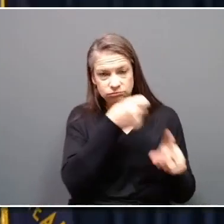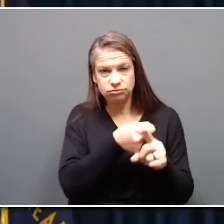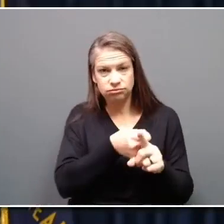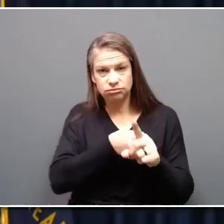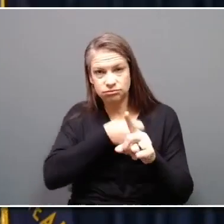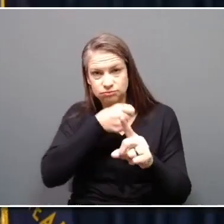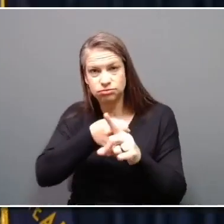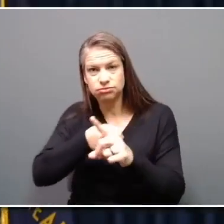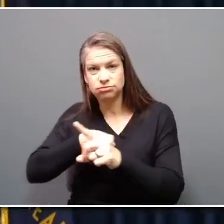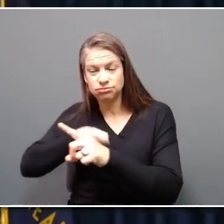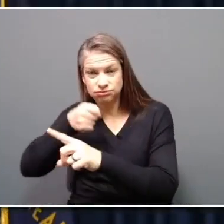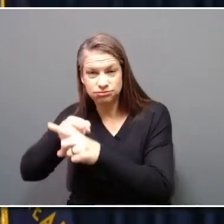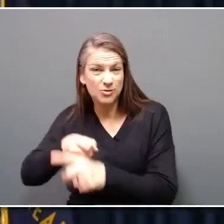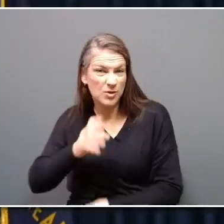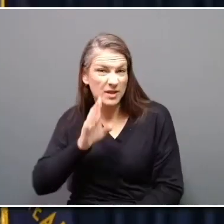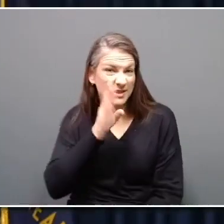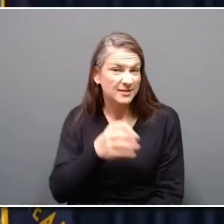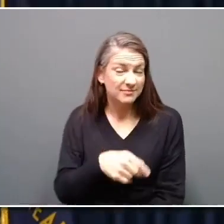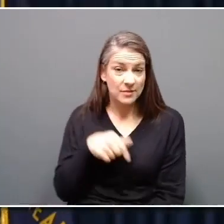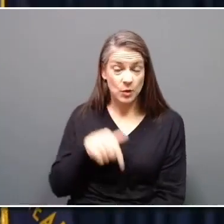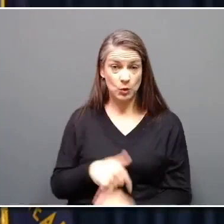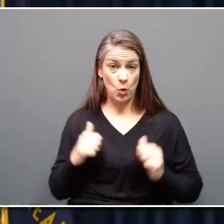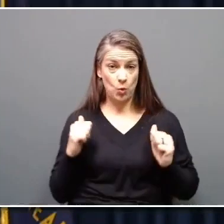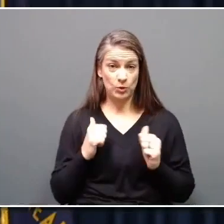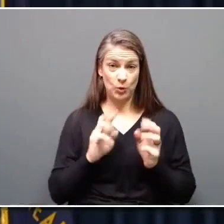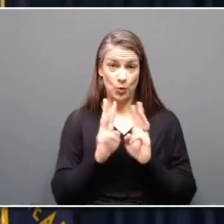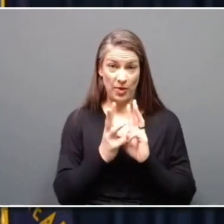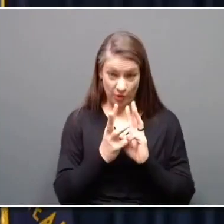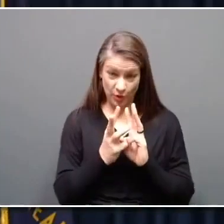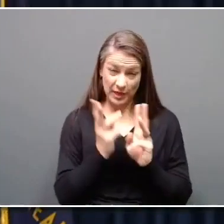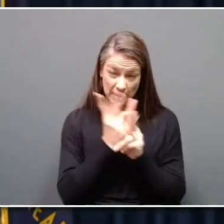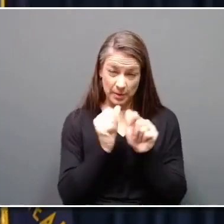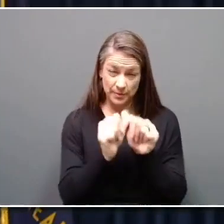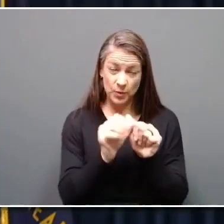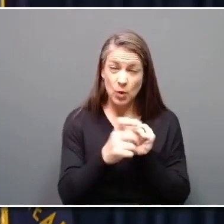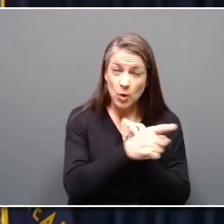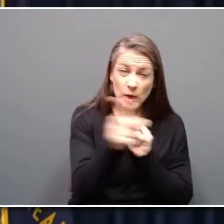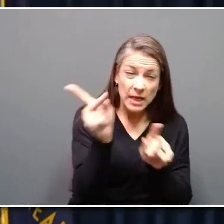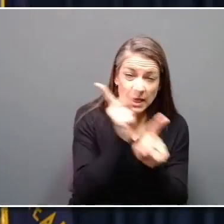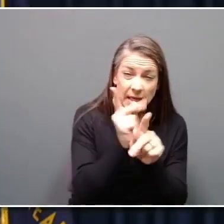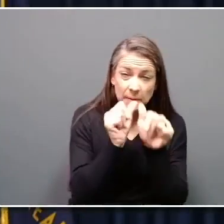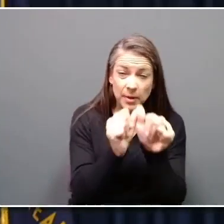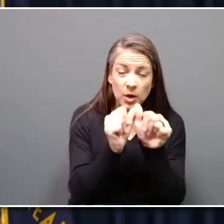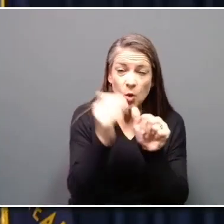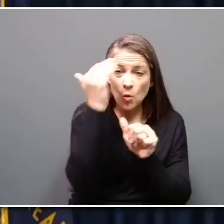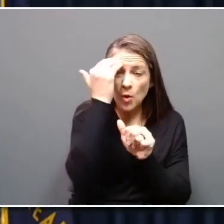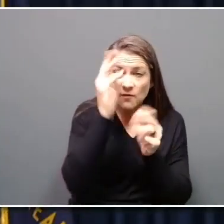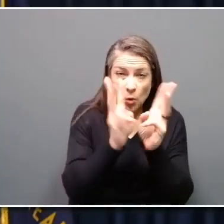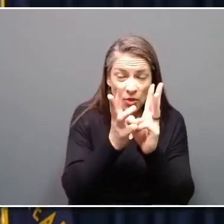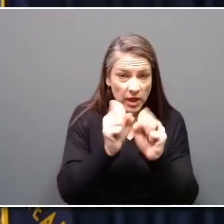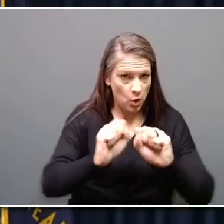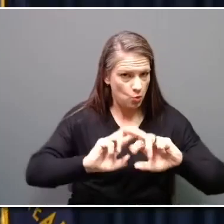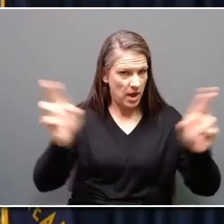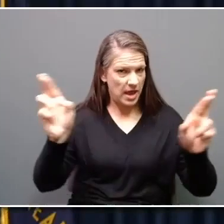in. As this winter weather storm continues, we want to encourage everyone to continue to be weather aware and be prepared for storms that